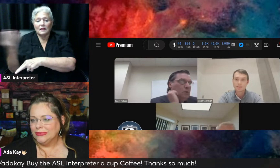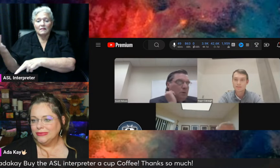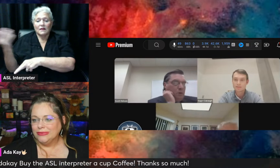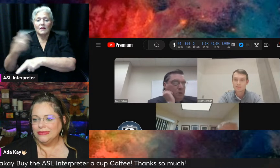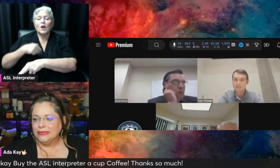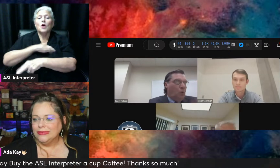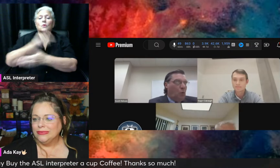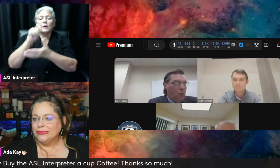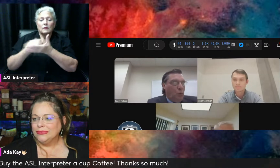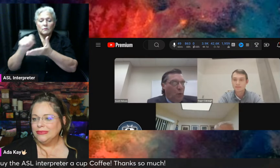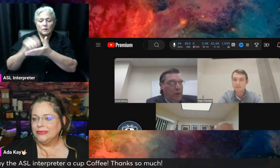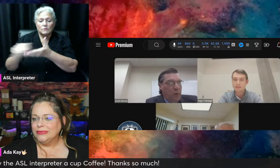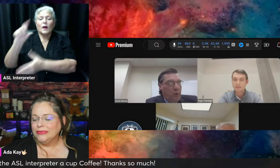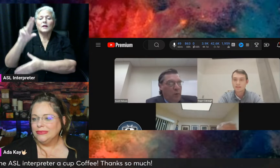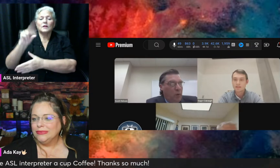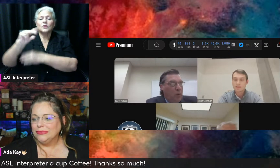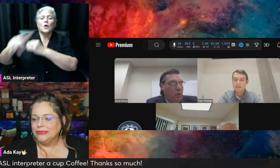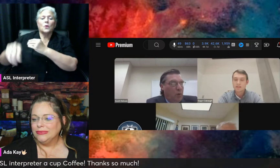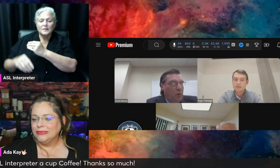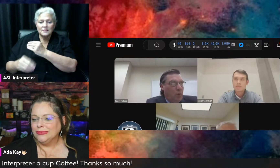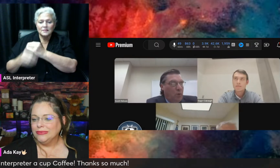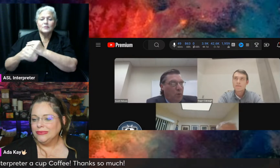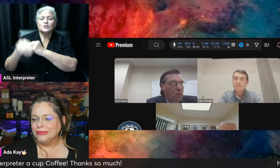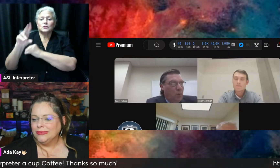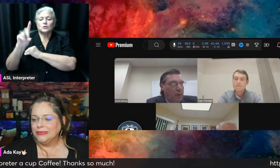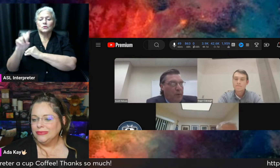controlled substances. So when you